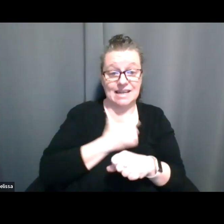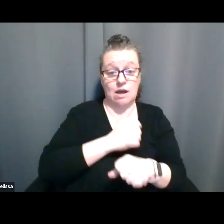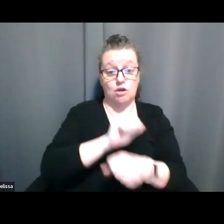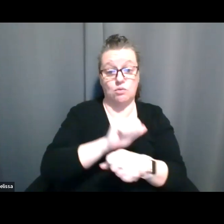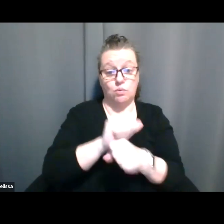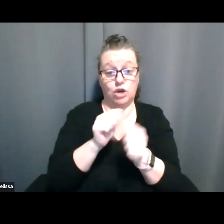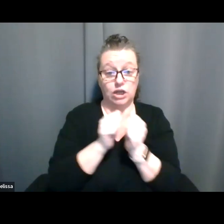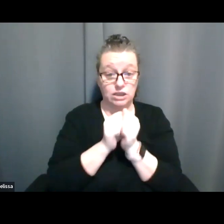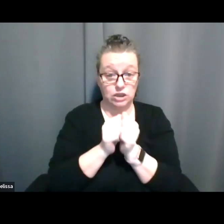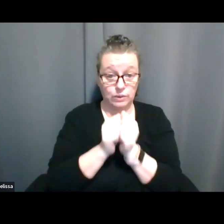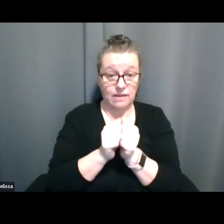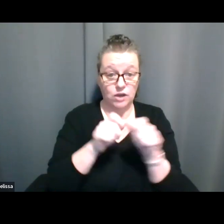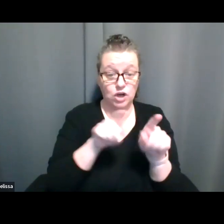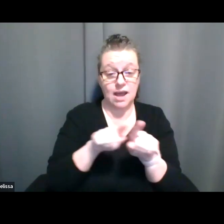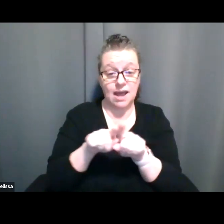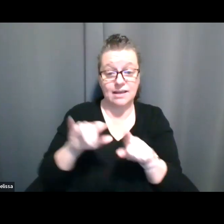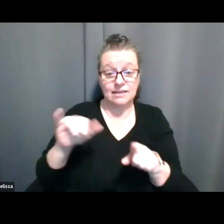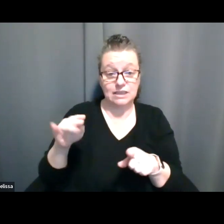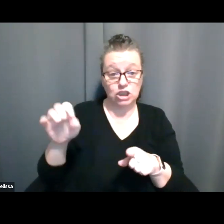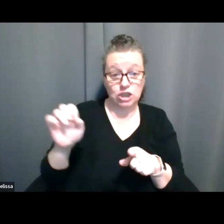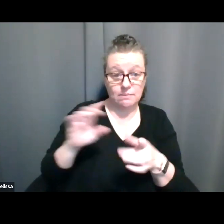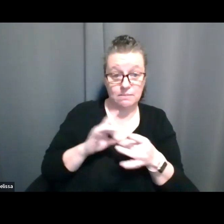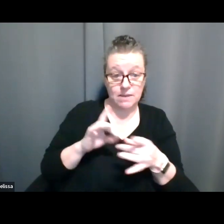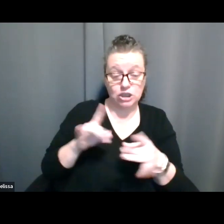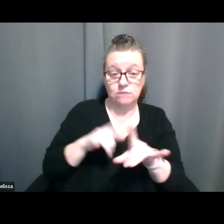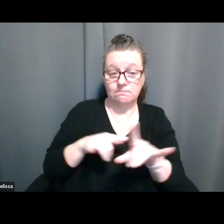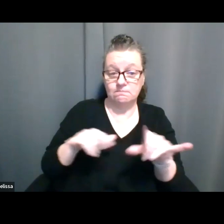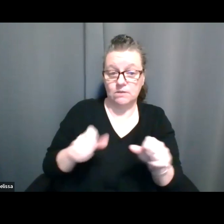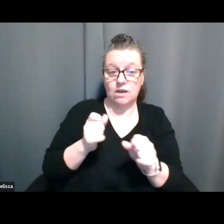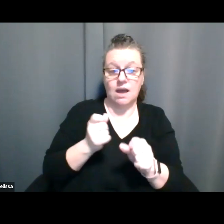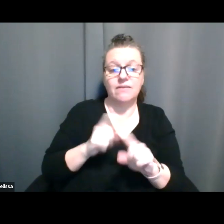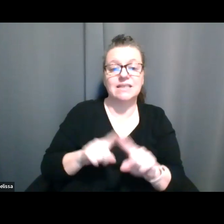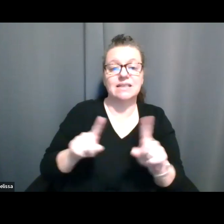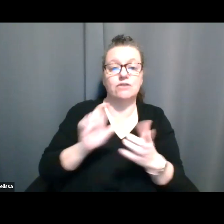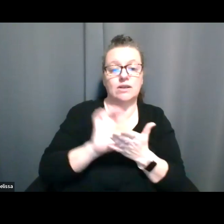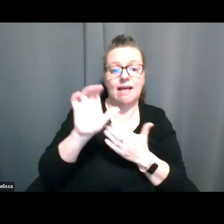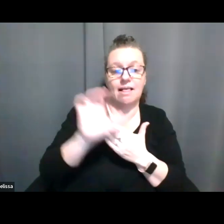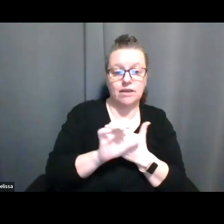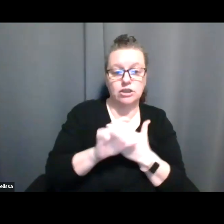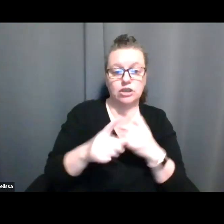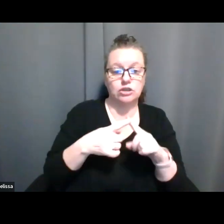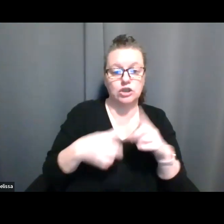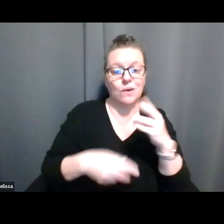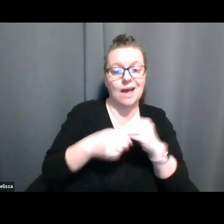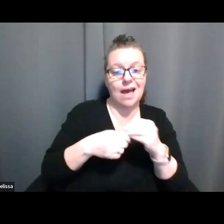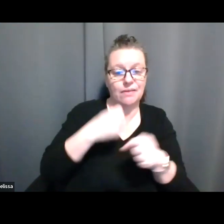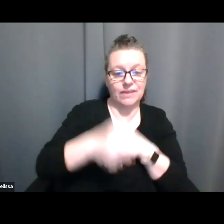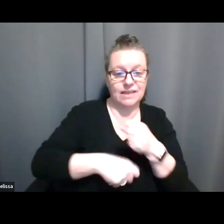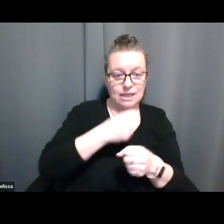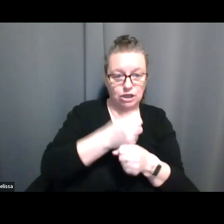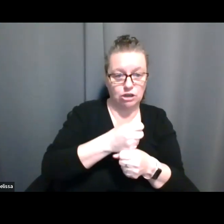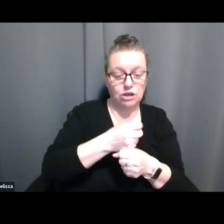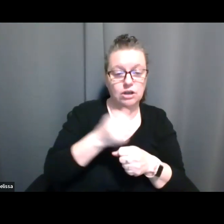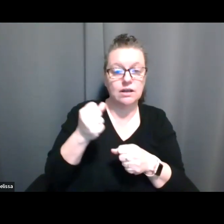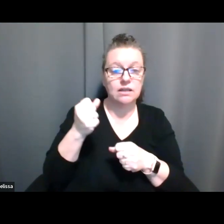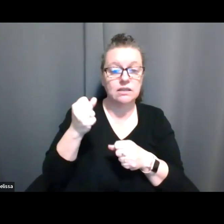together. As Jamie mentioned, we're simultaneously creating a different calendar to add the year.